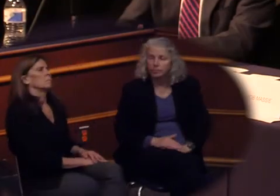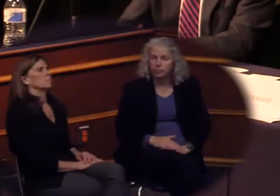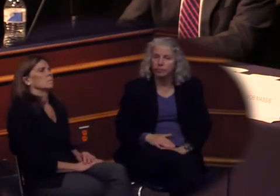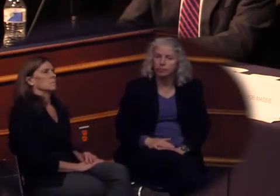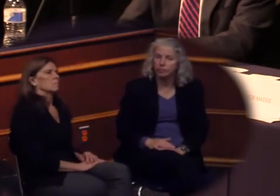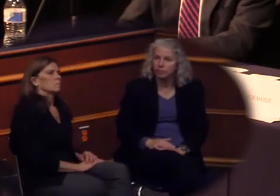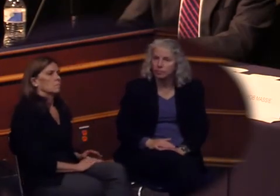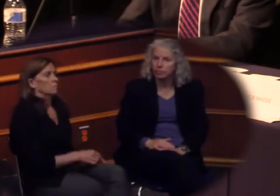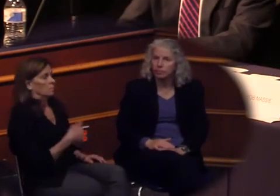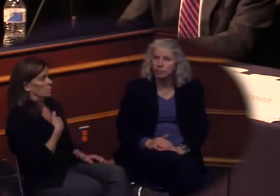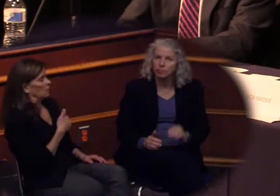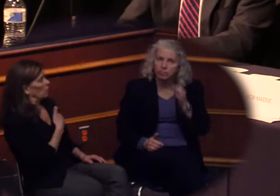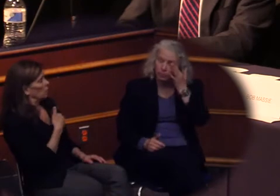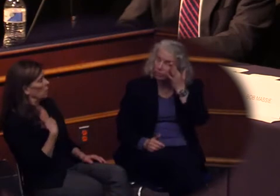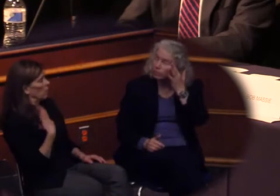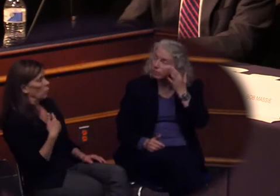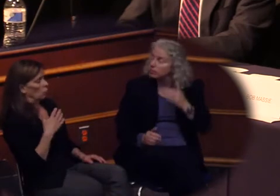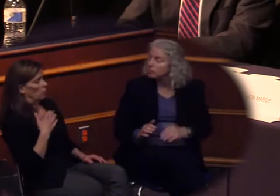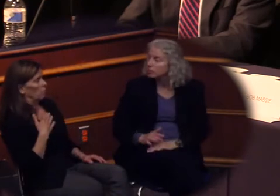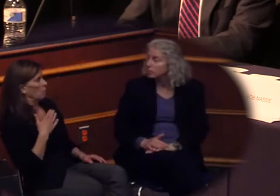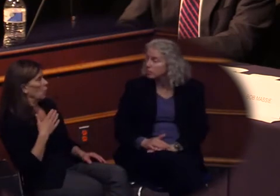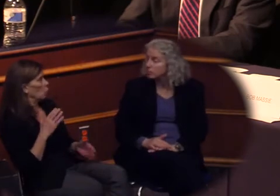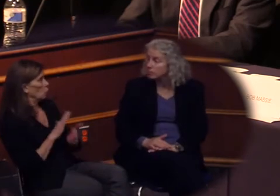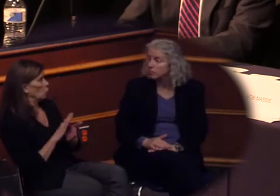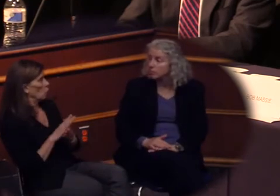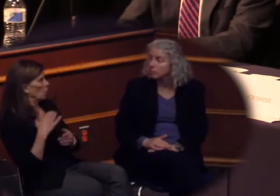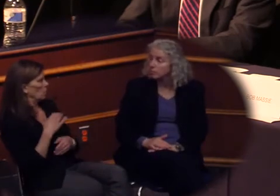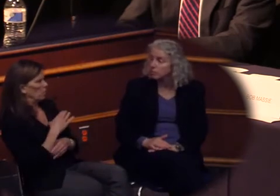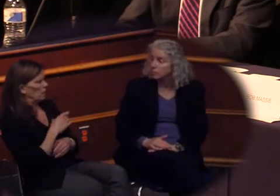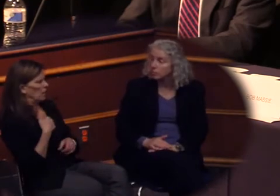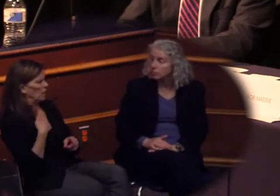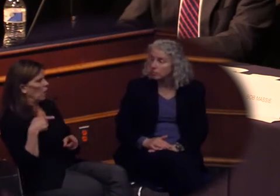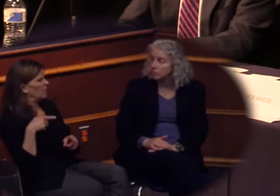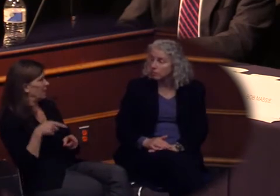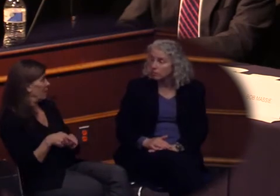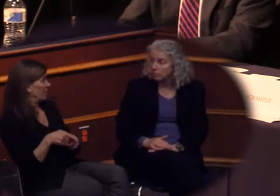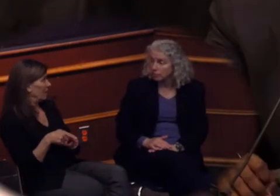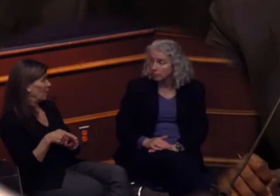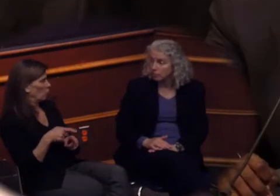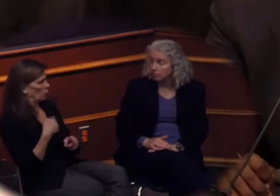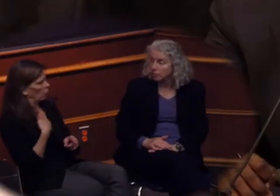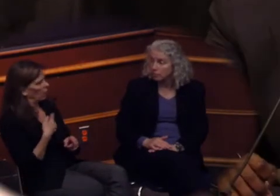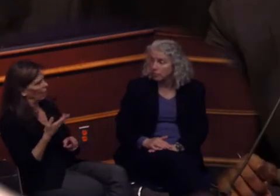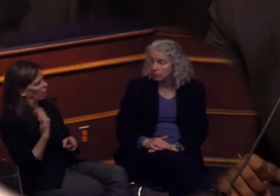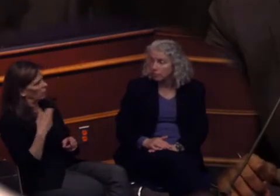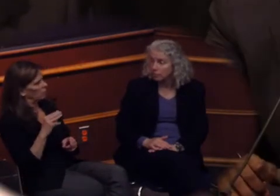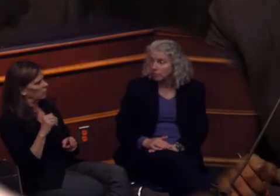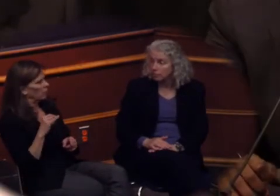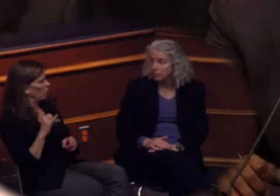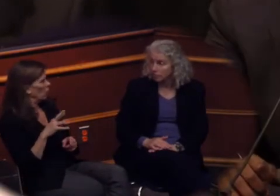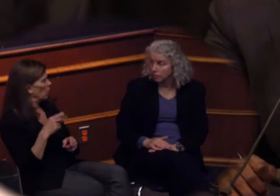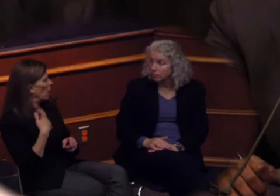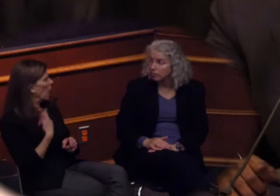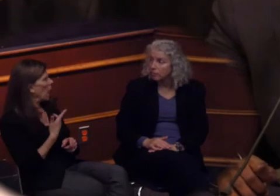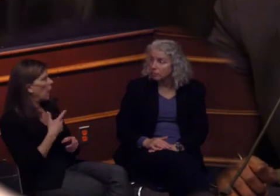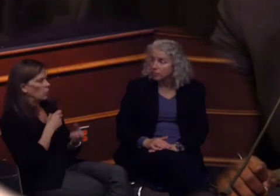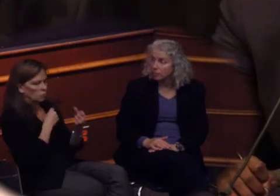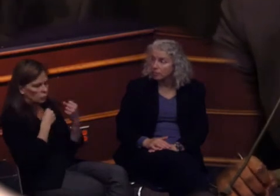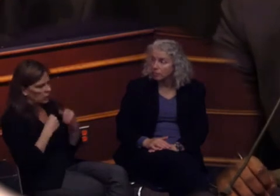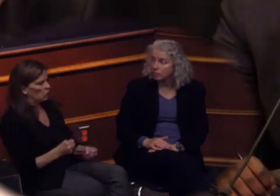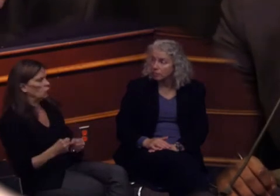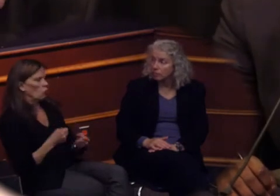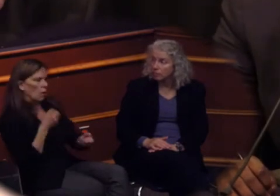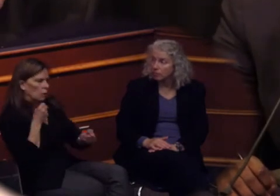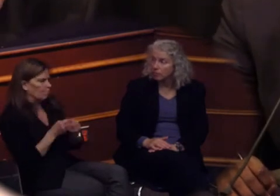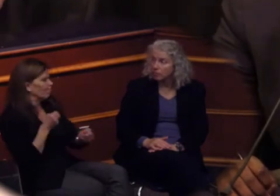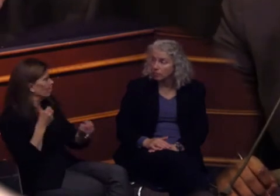As a member of my school committee, I sat on the school committee as mayor, I was a strong no on two. I want to make